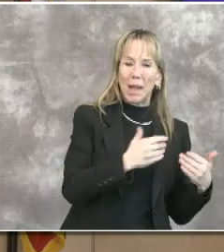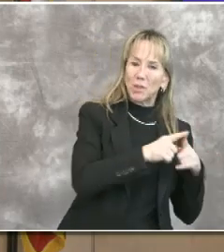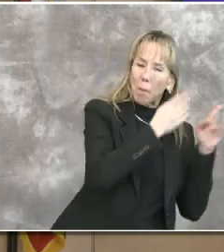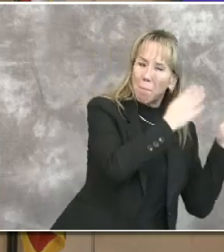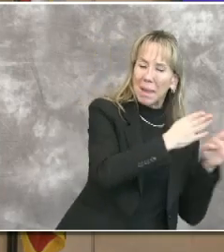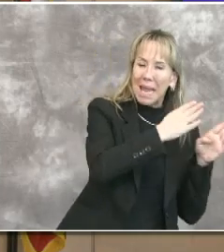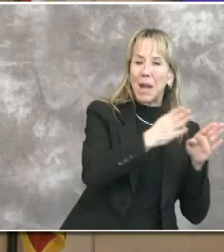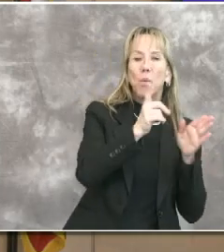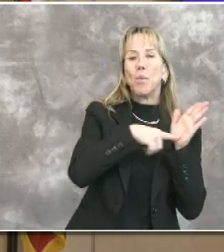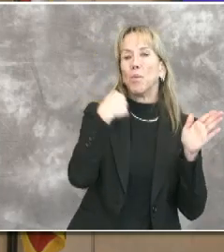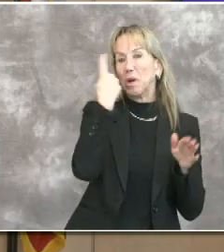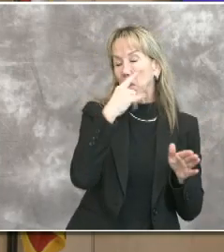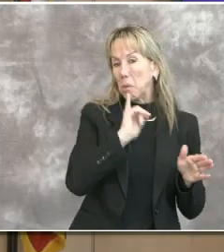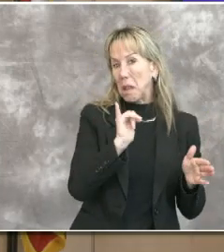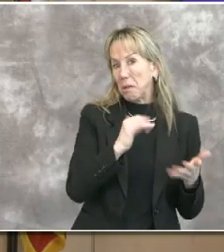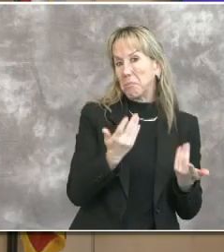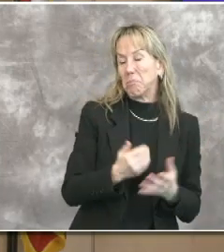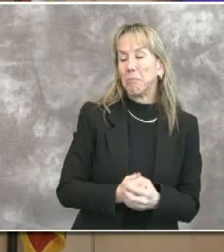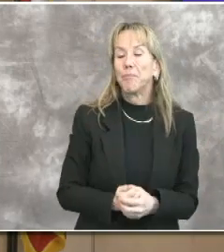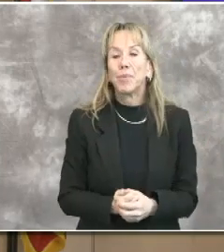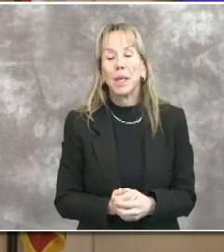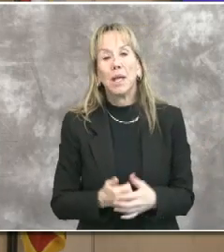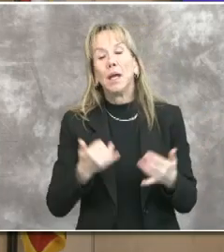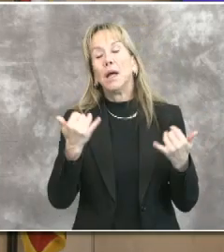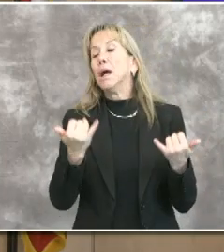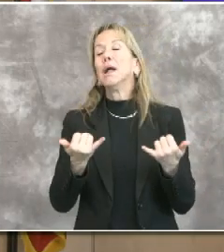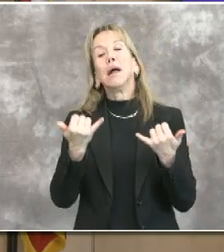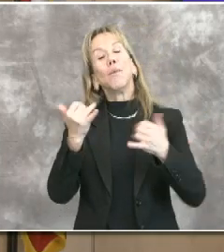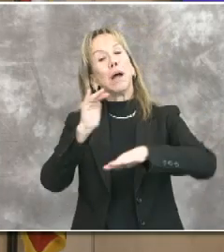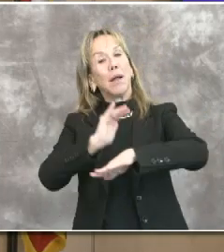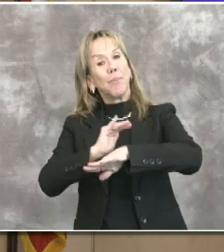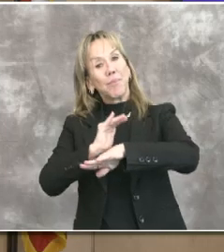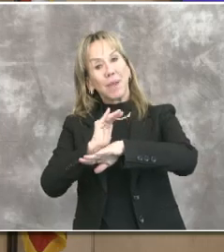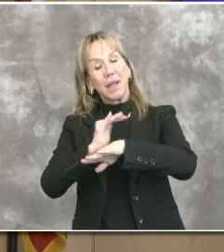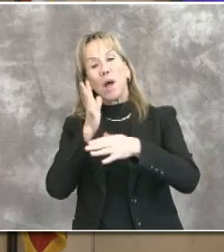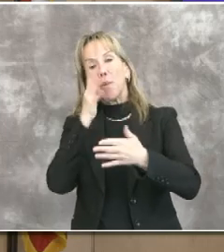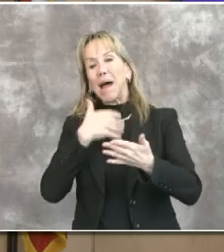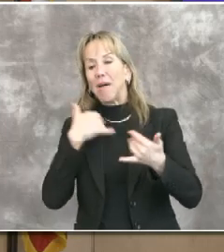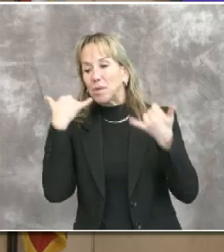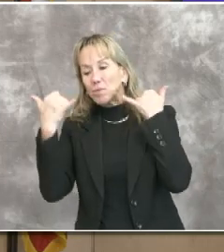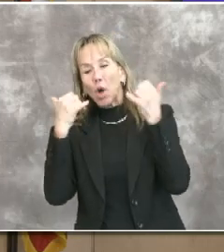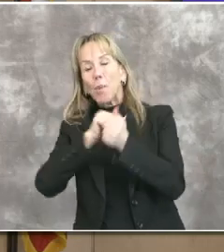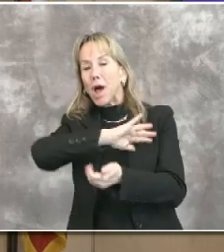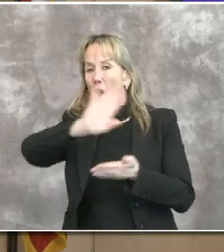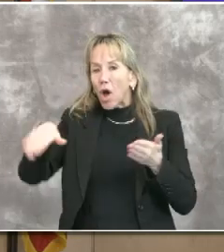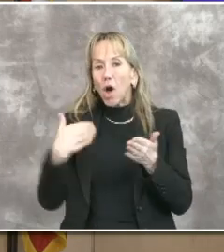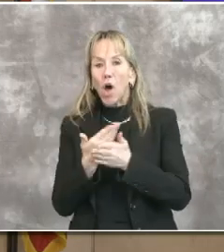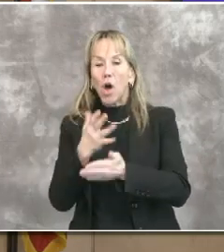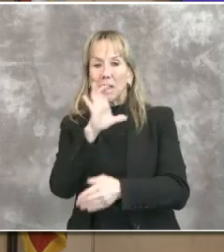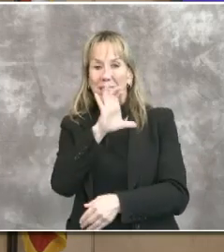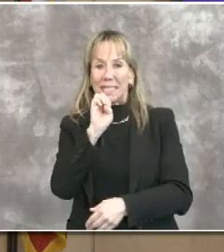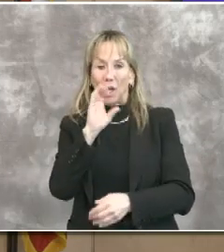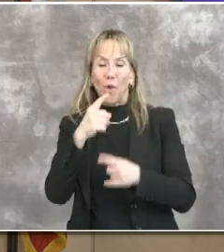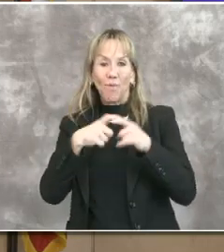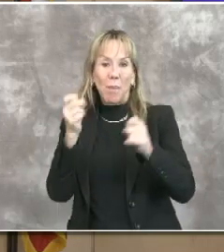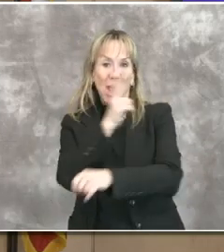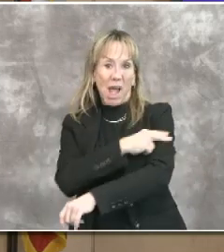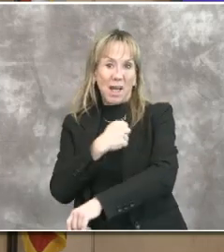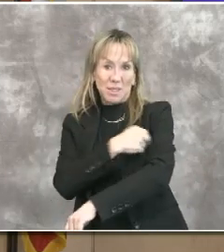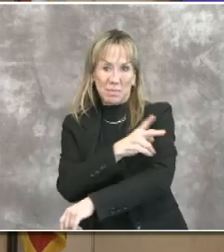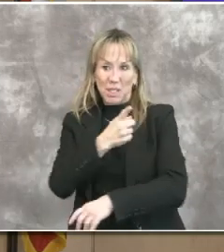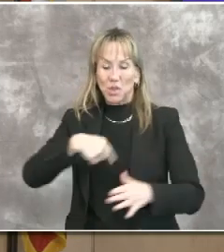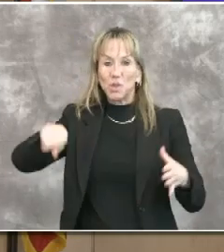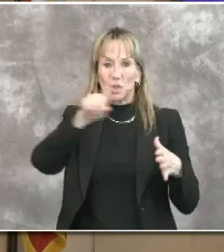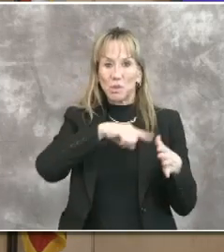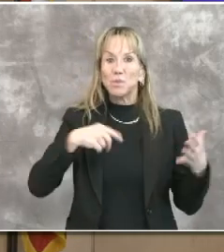As it relates to hospitals, tonight we have a call with all of the CEOs of our hospital systems, and we look forward to their continued input and guidance